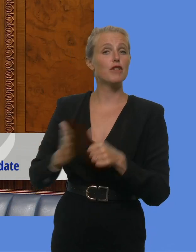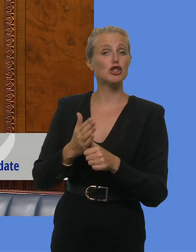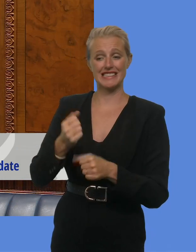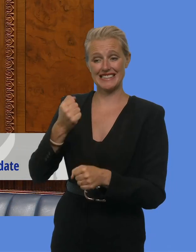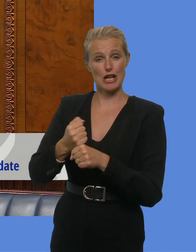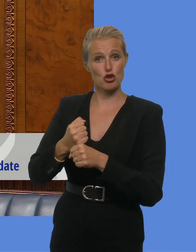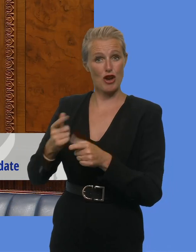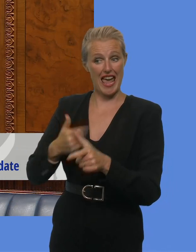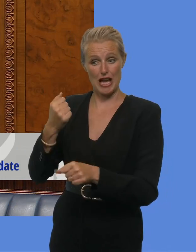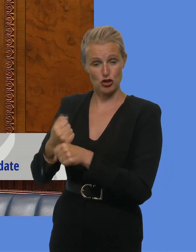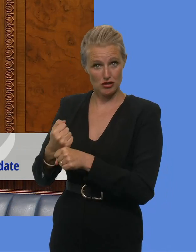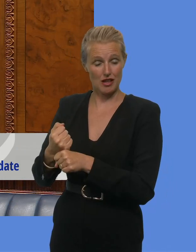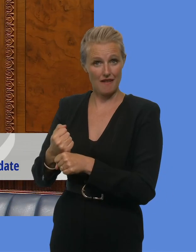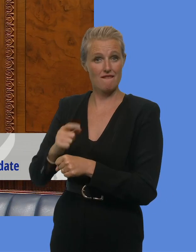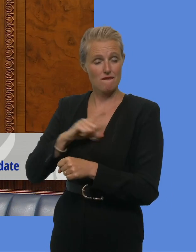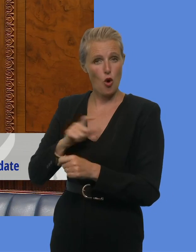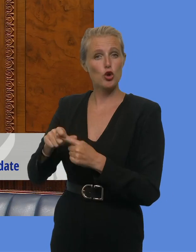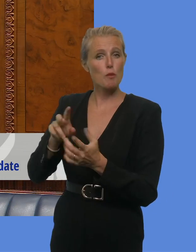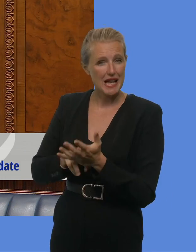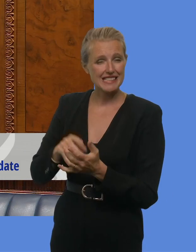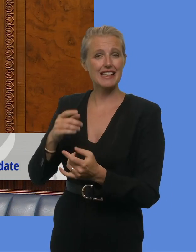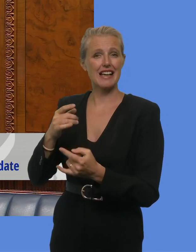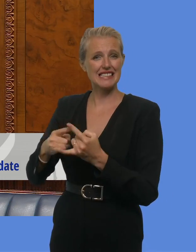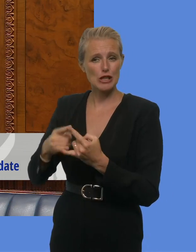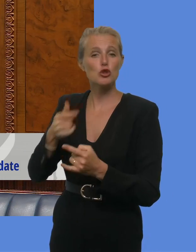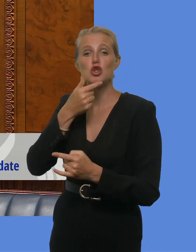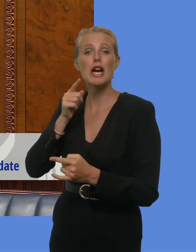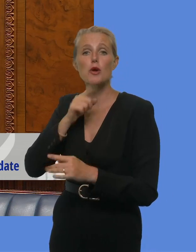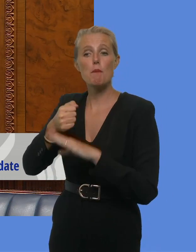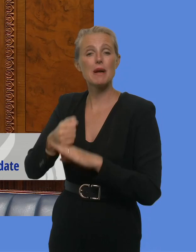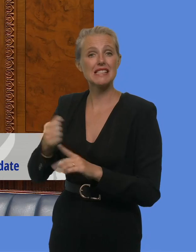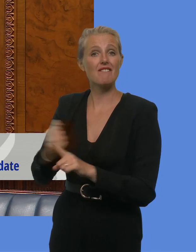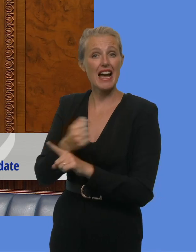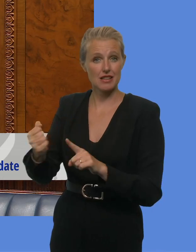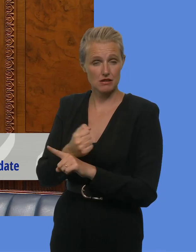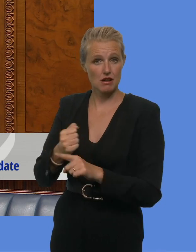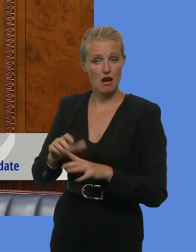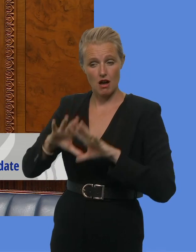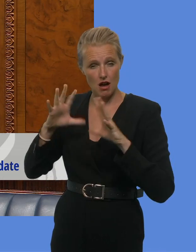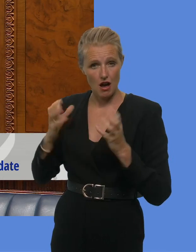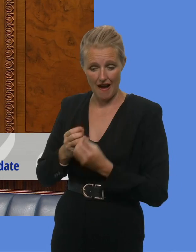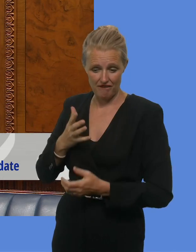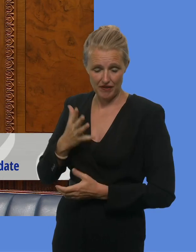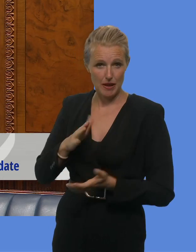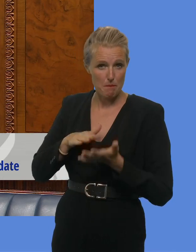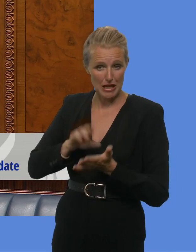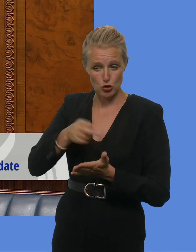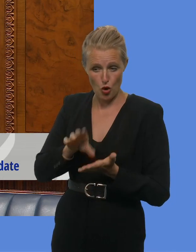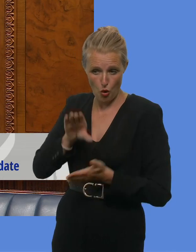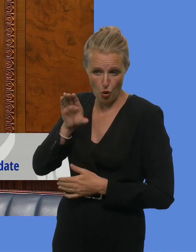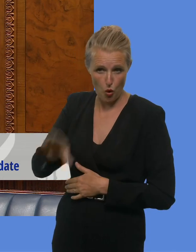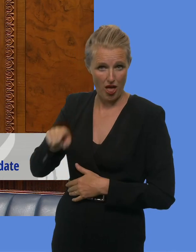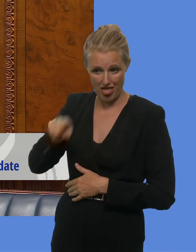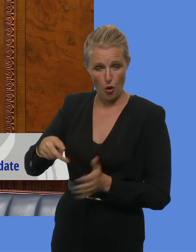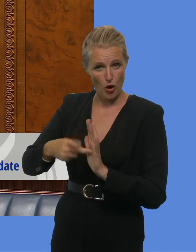agency regarding domestic sexual violence and gender-based violence, which is receiving €50 million and will have over 35 staff. Do